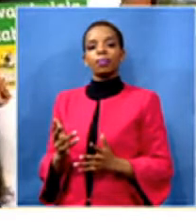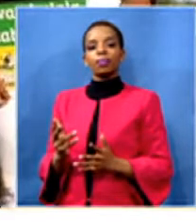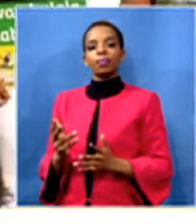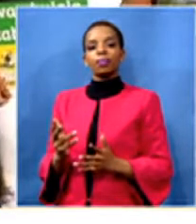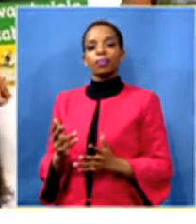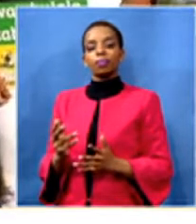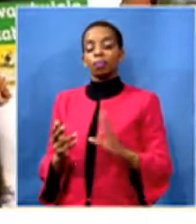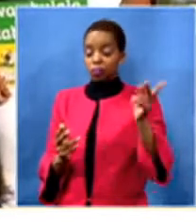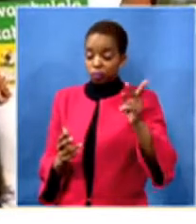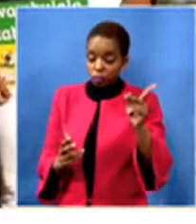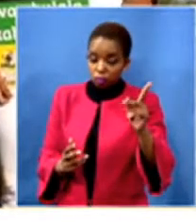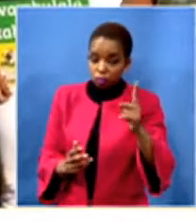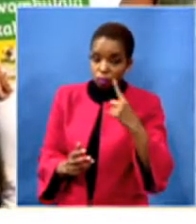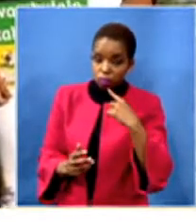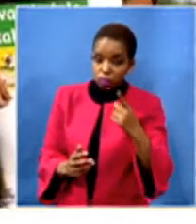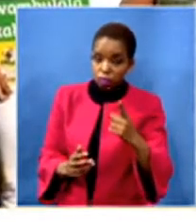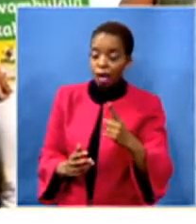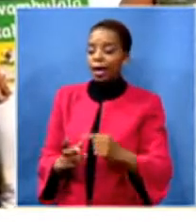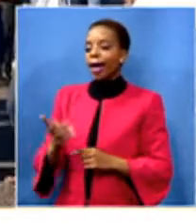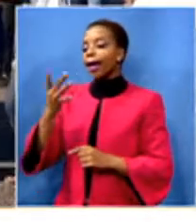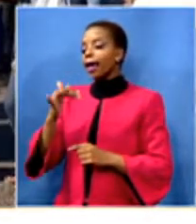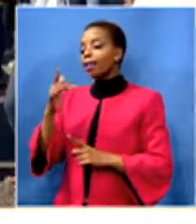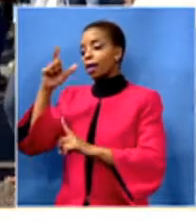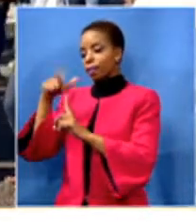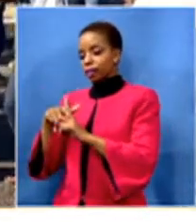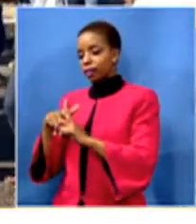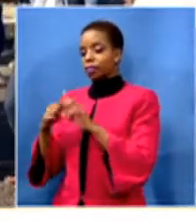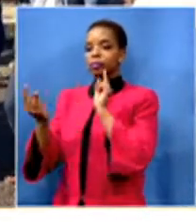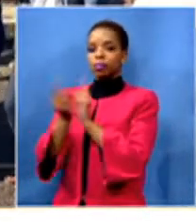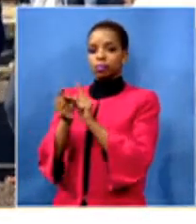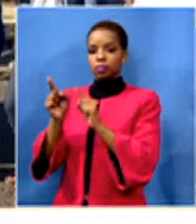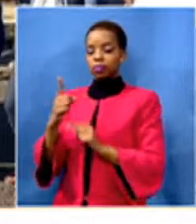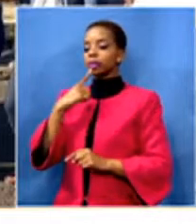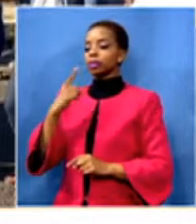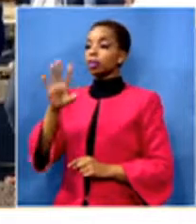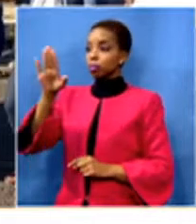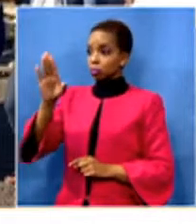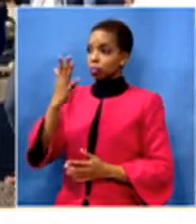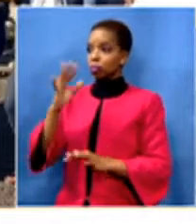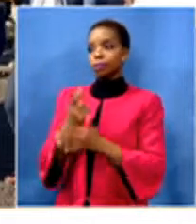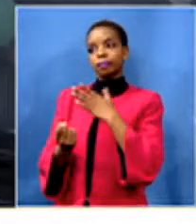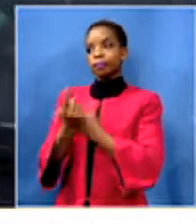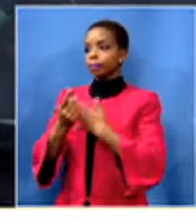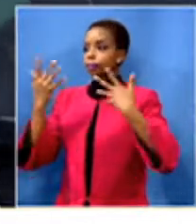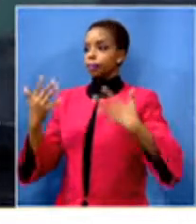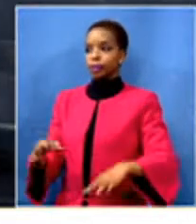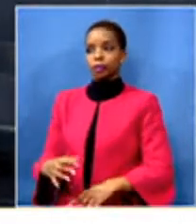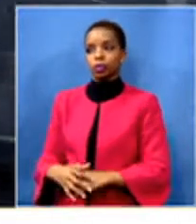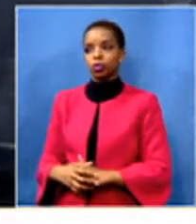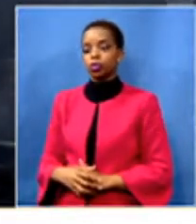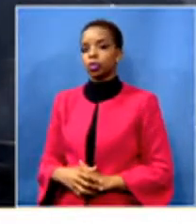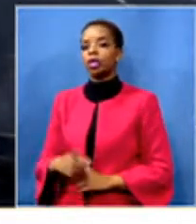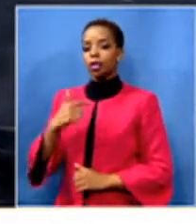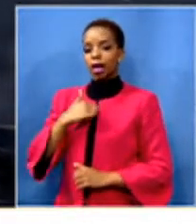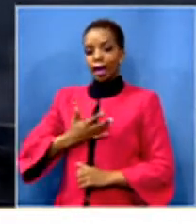Come again, I beg your pardon, Leanne? If somebody comes to you and reports an incident, perhaps we can get an understanding